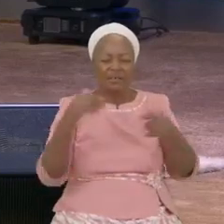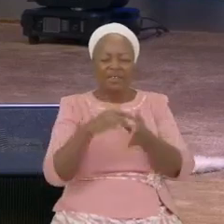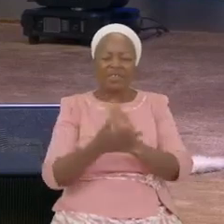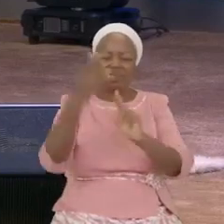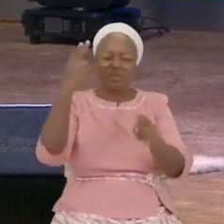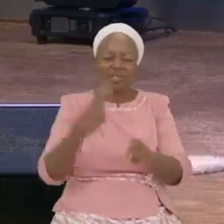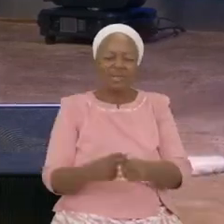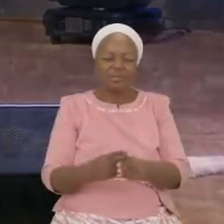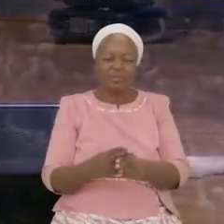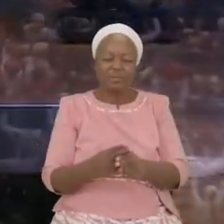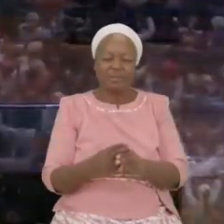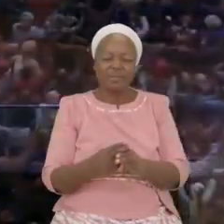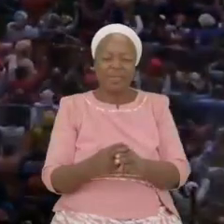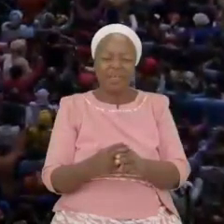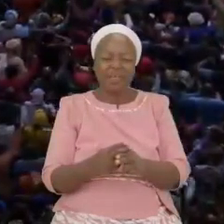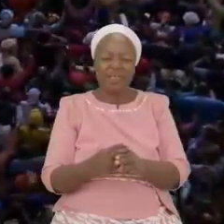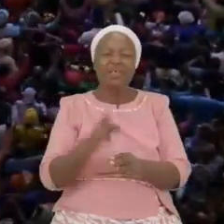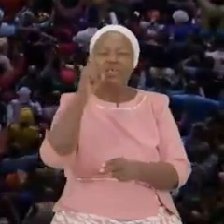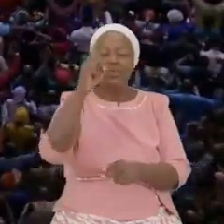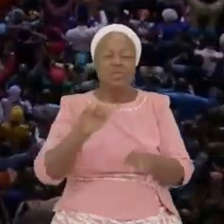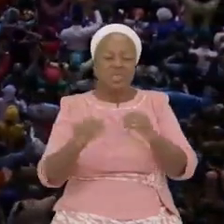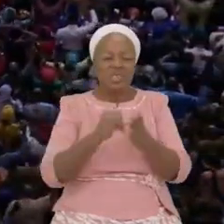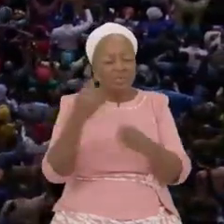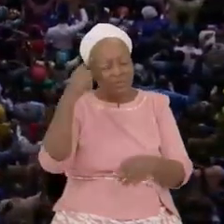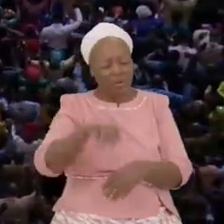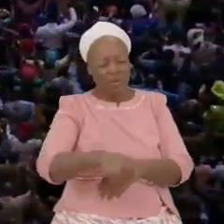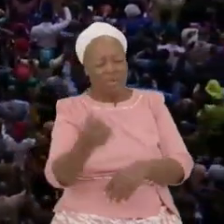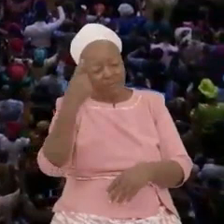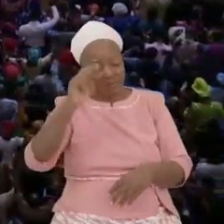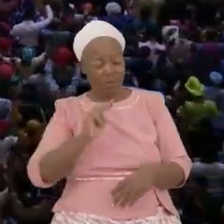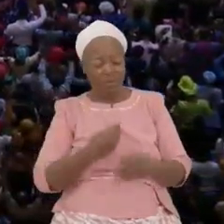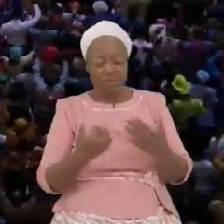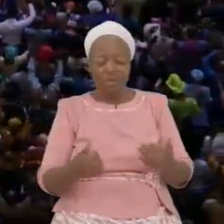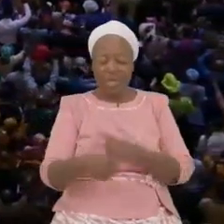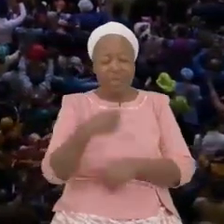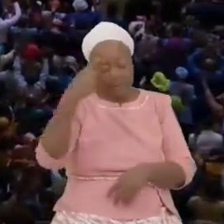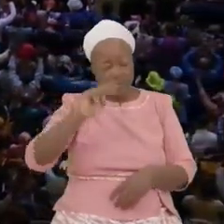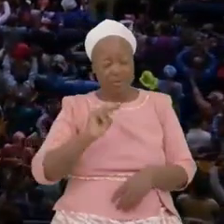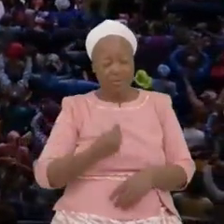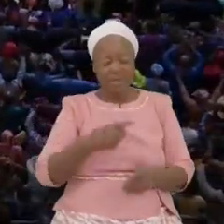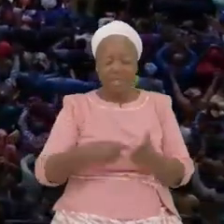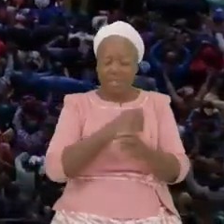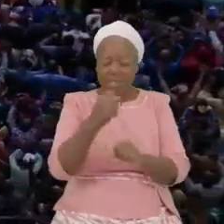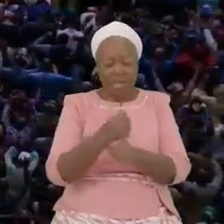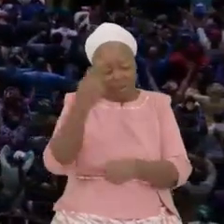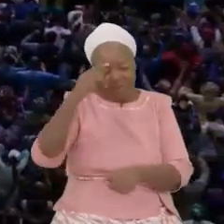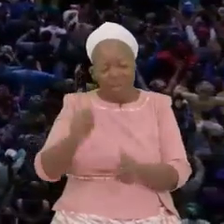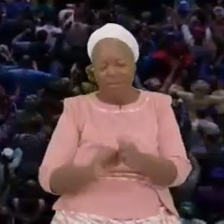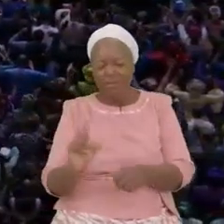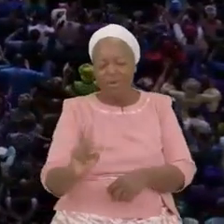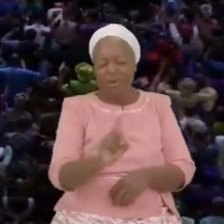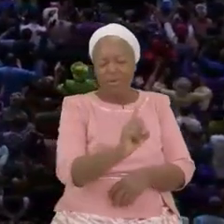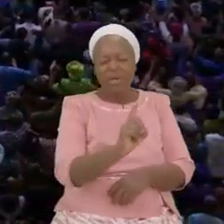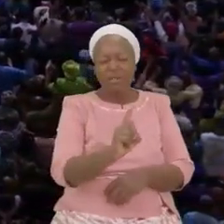Jesus' name. You did it for others, for us today, for us this year, for